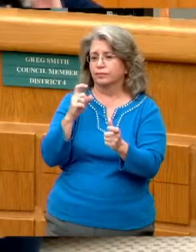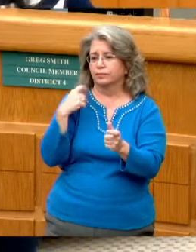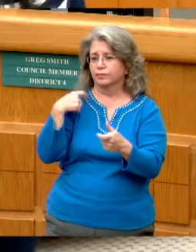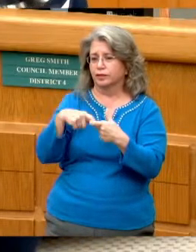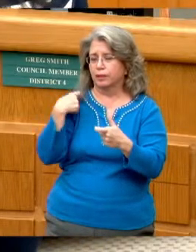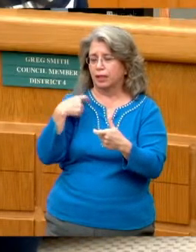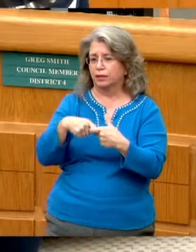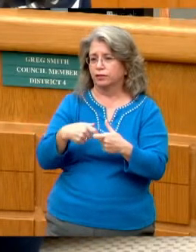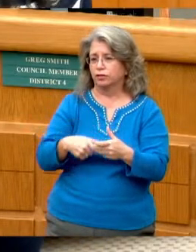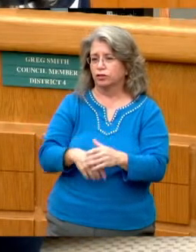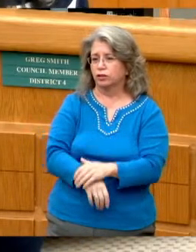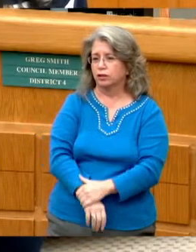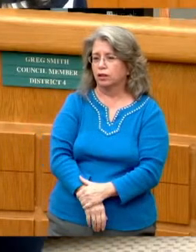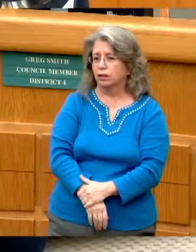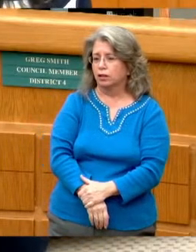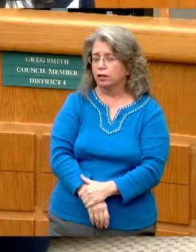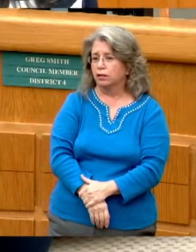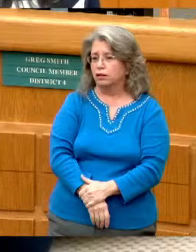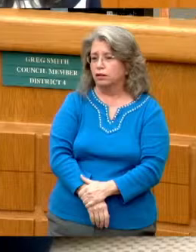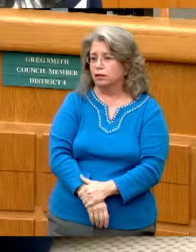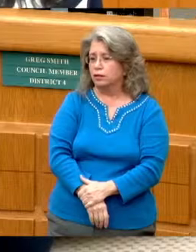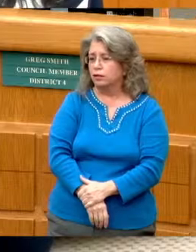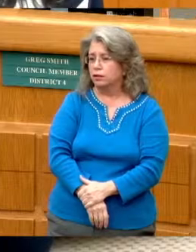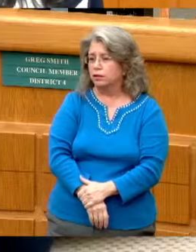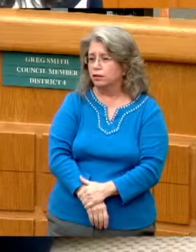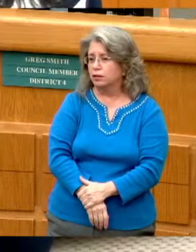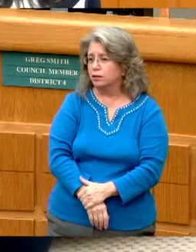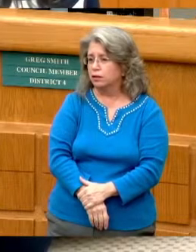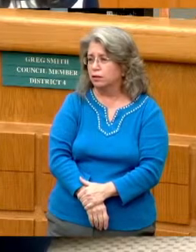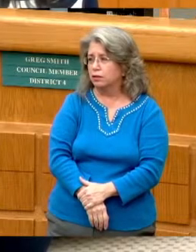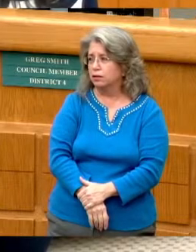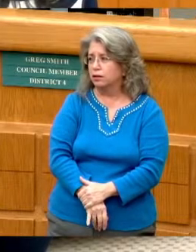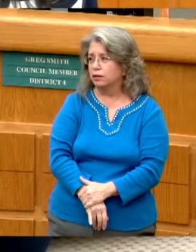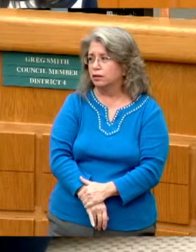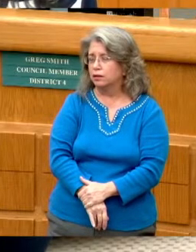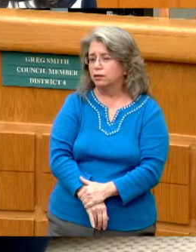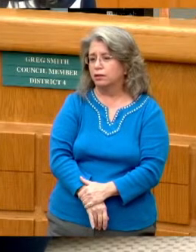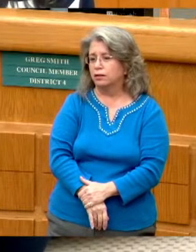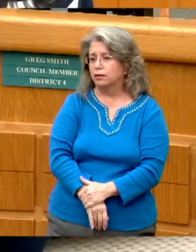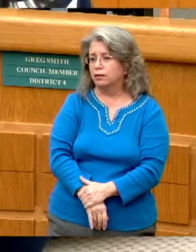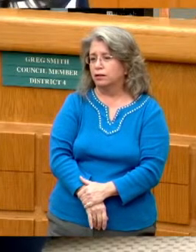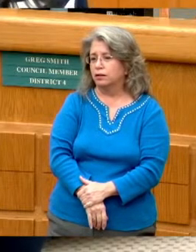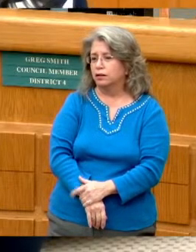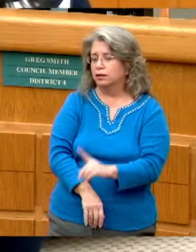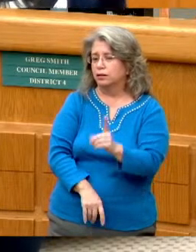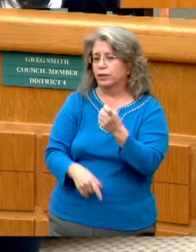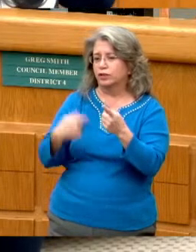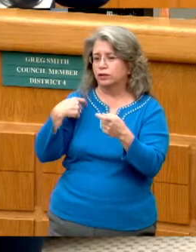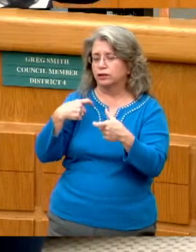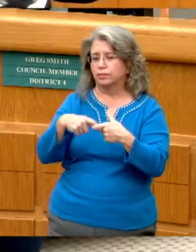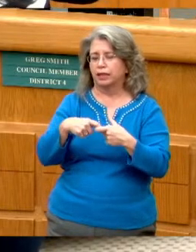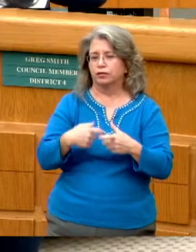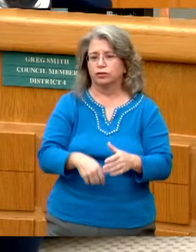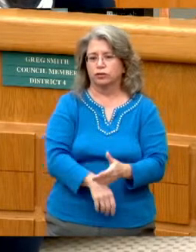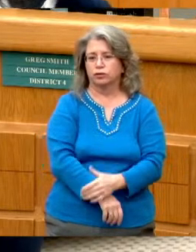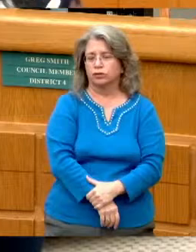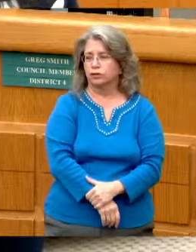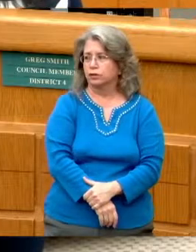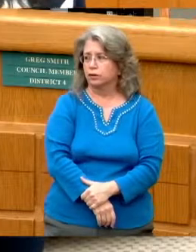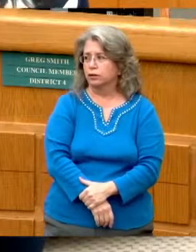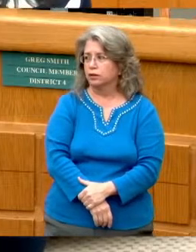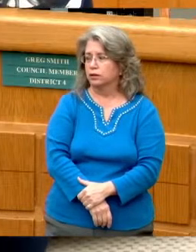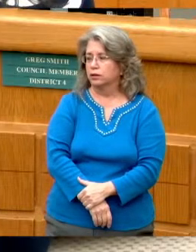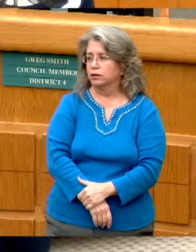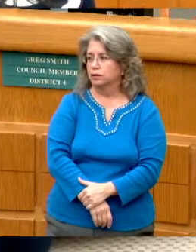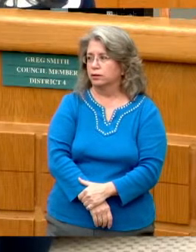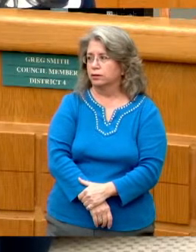más detalladamente cómo va a cubrir todo el sistema mañana y pasado mañana? Bueno, qué alegría que